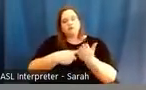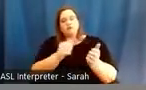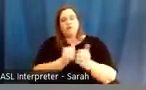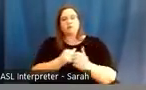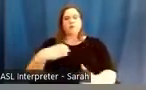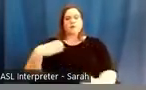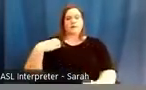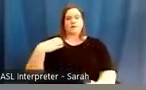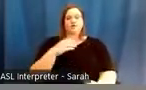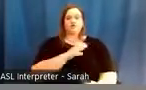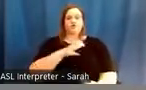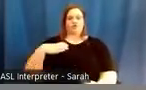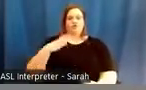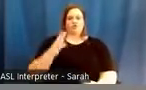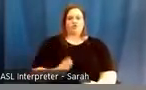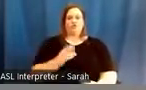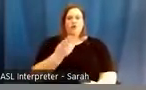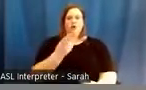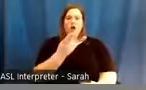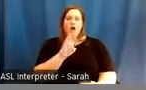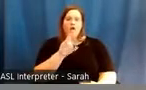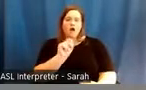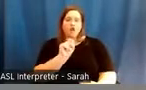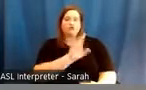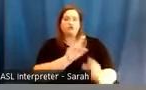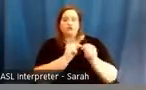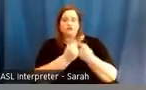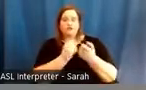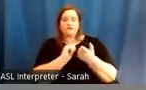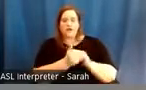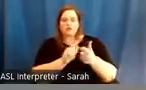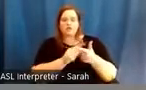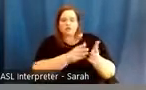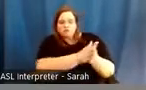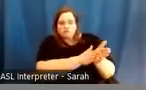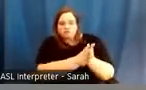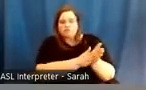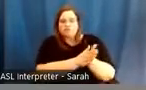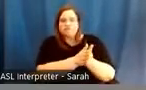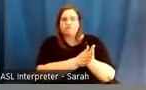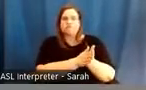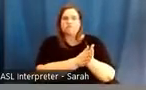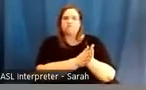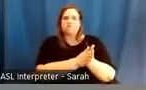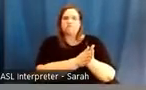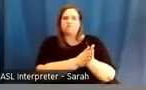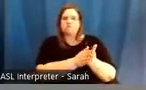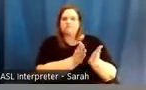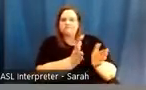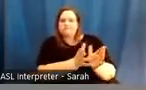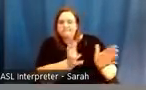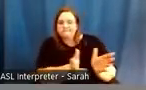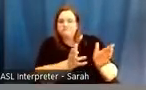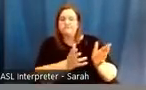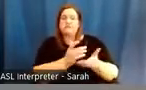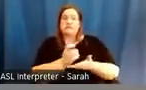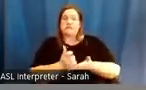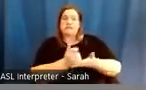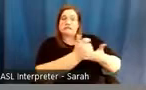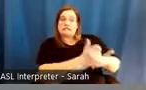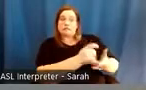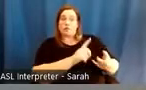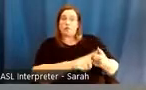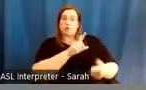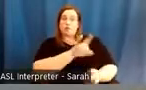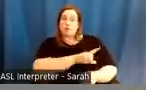team about how to incentivize any assistance we provide to landlords to